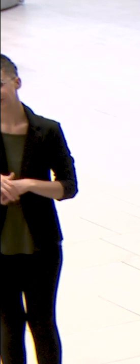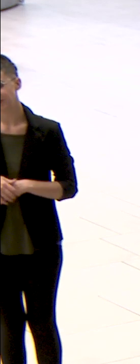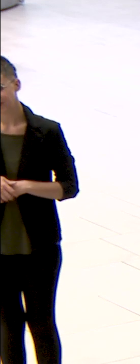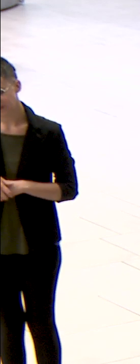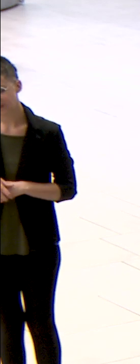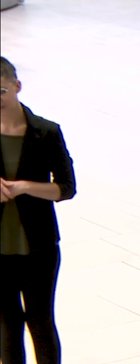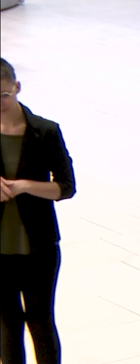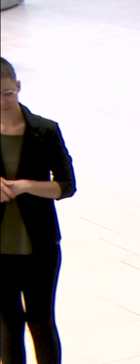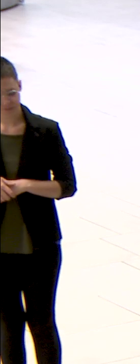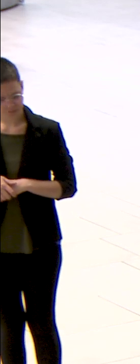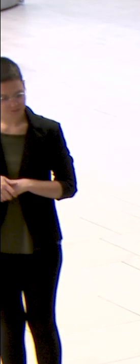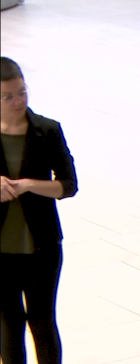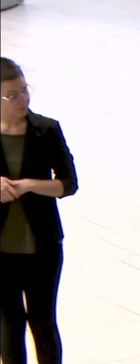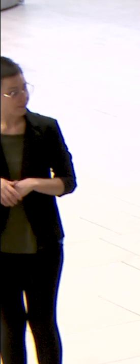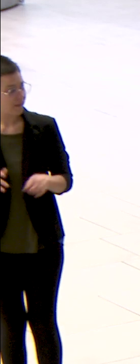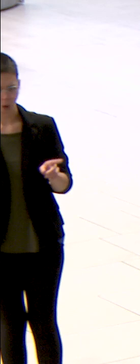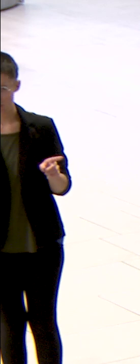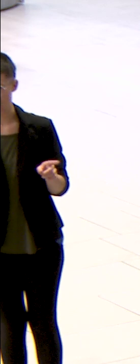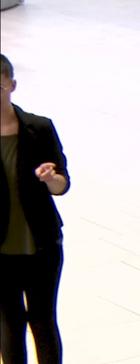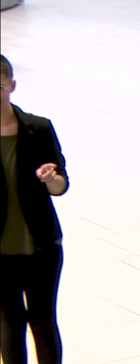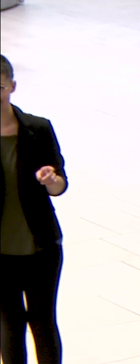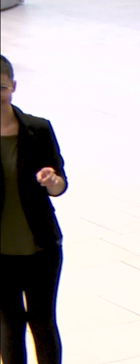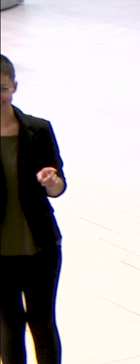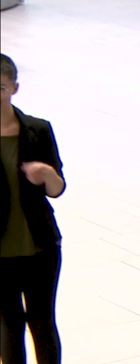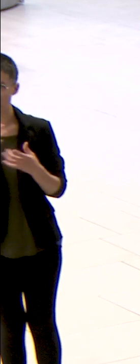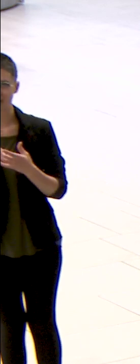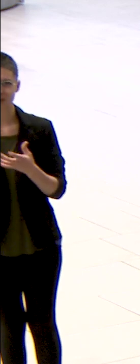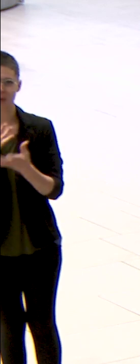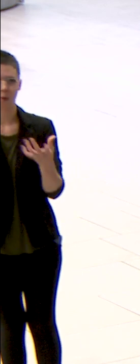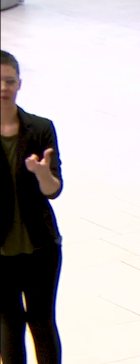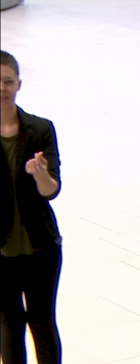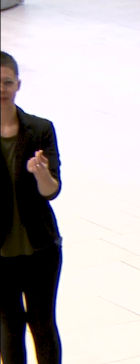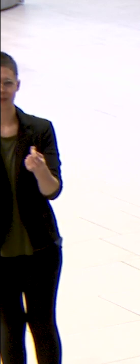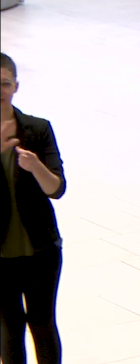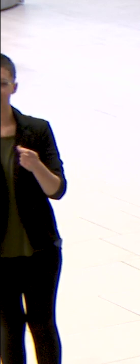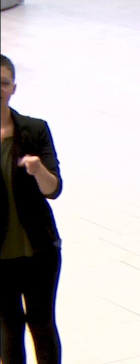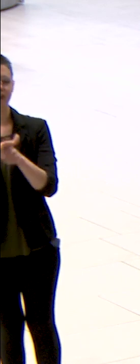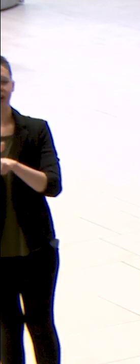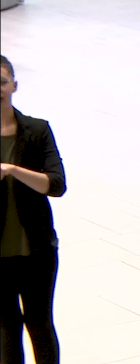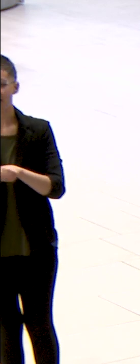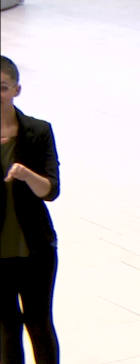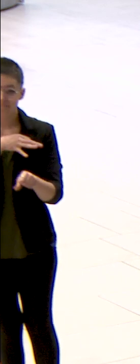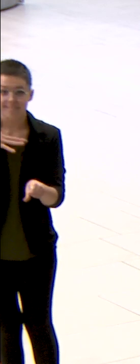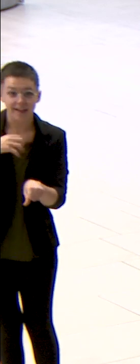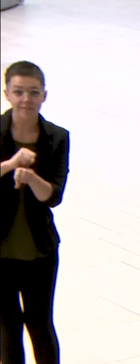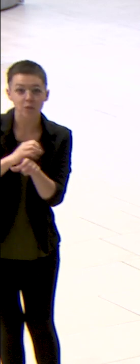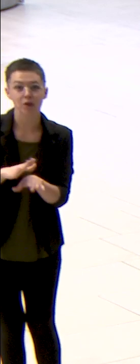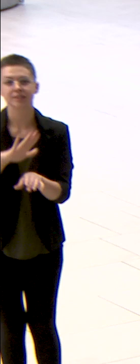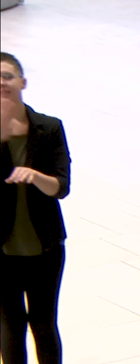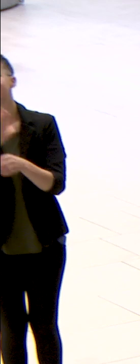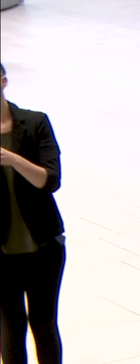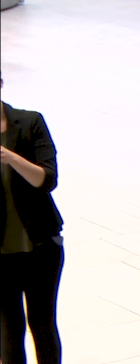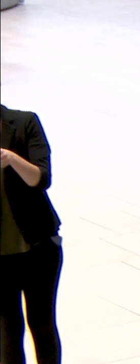Do you need any help? Is that always? There's never enough bodies, never enough hours. How many of